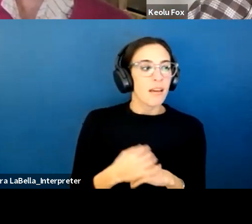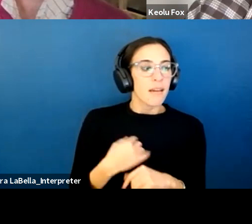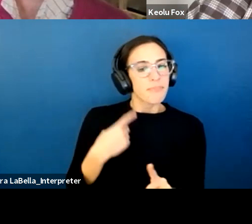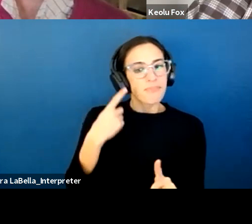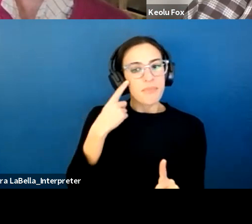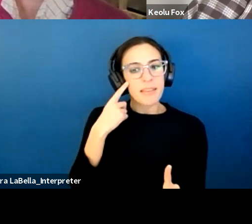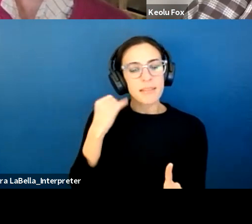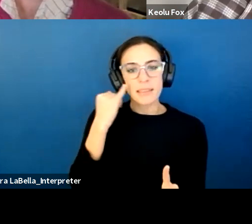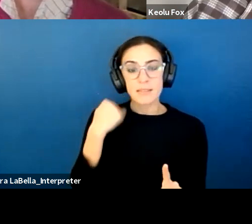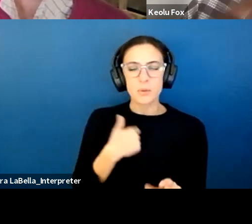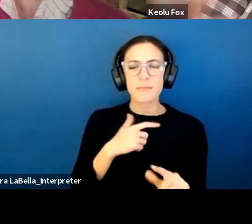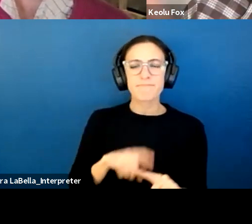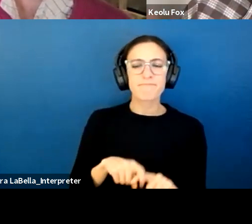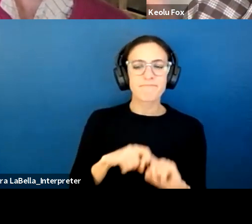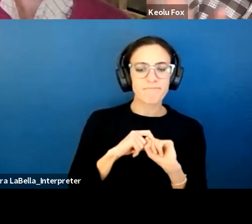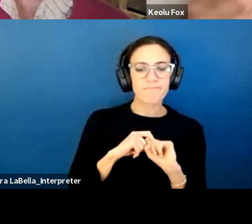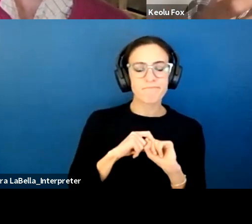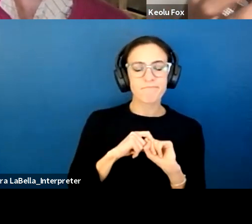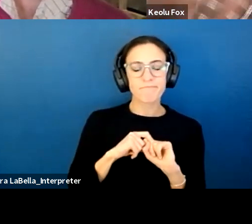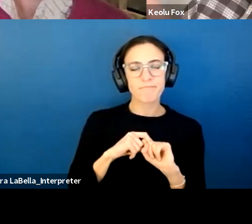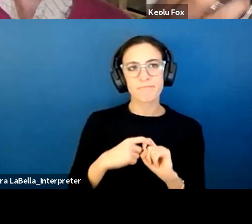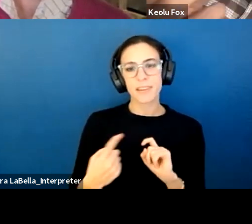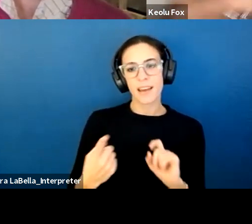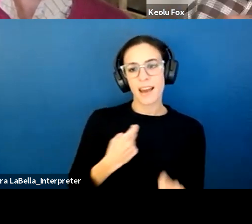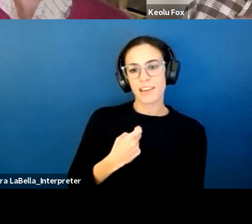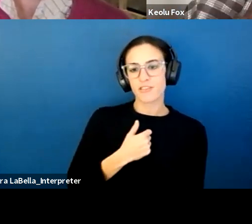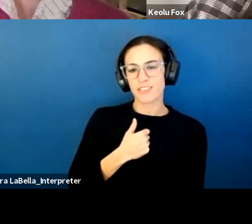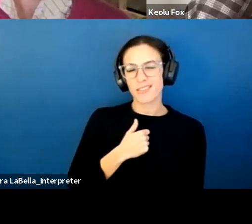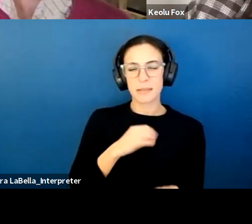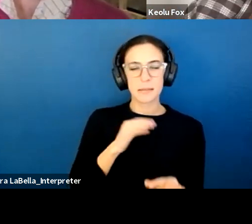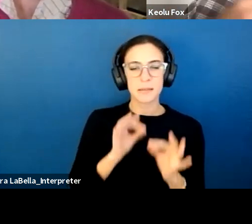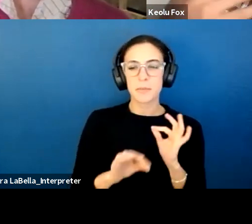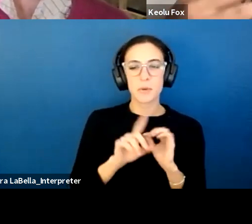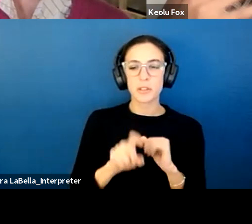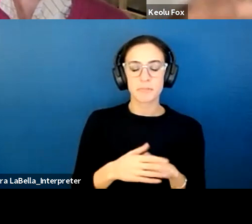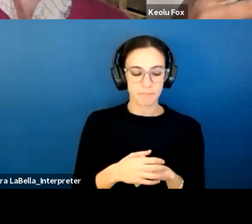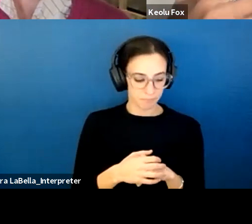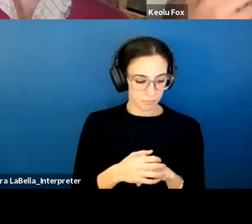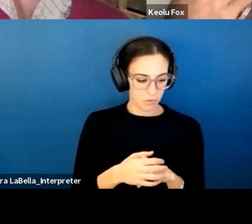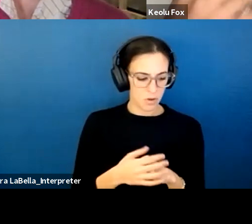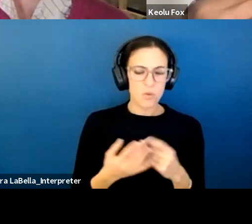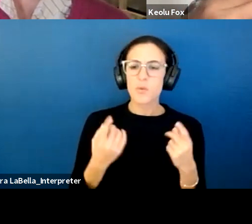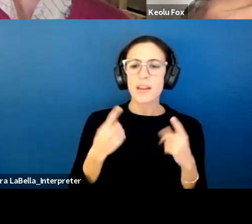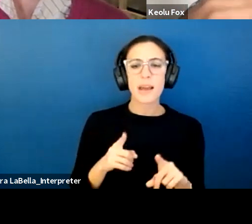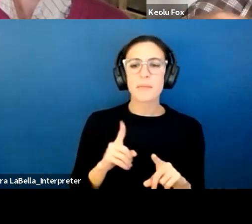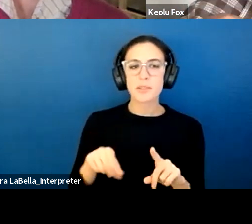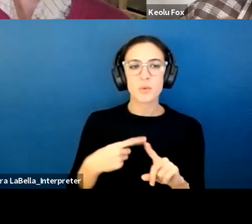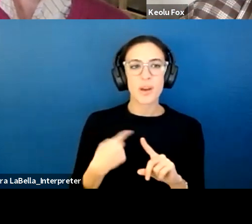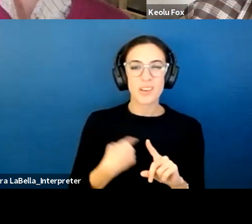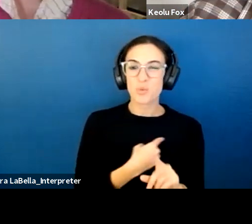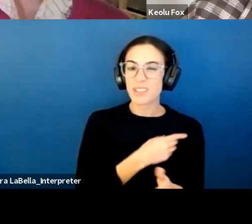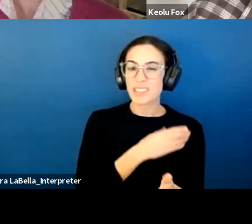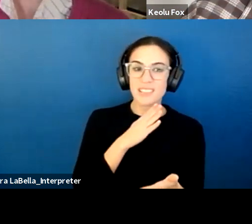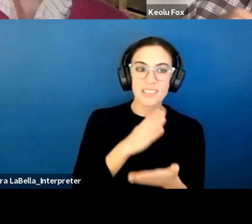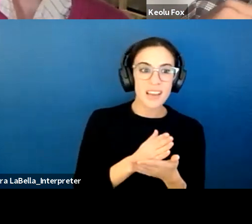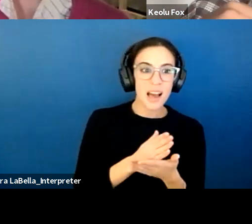stop and ask ourselves a very simple question, what happens when we stop optimizing every single